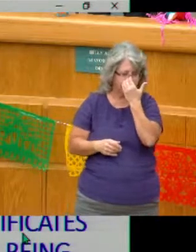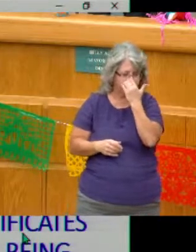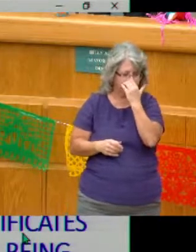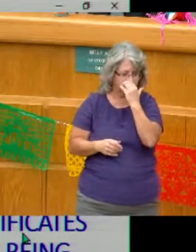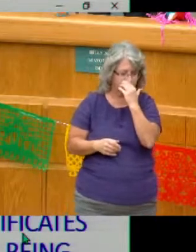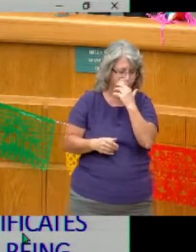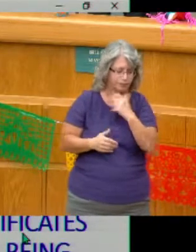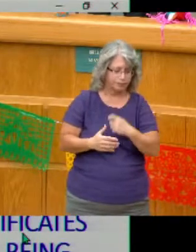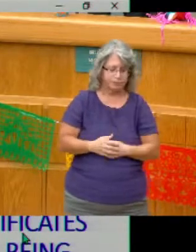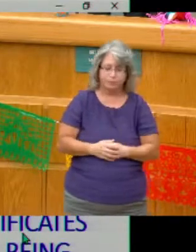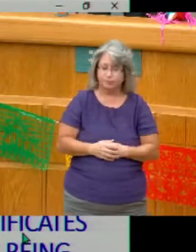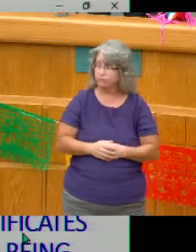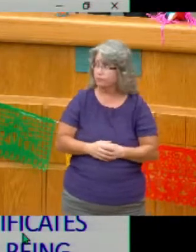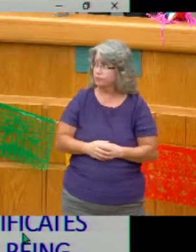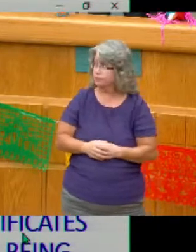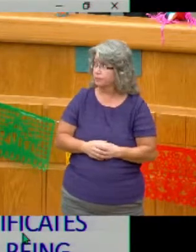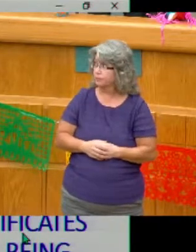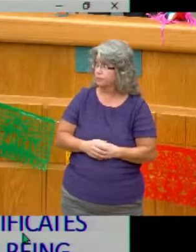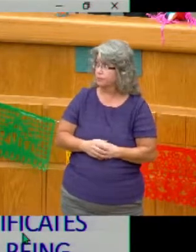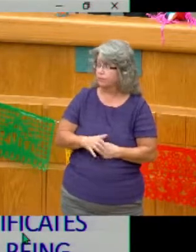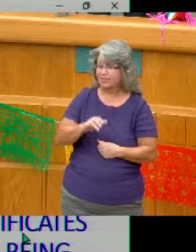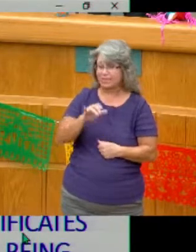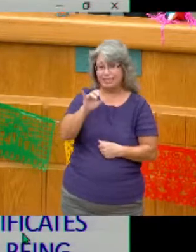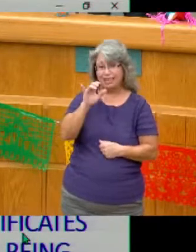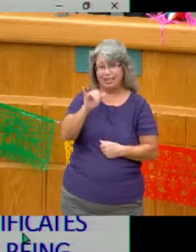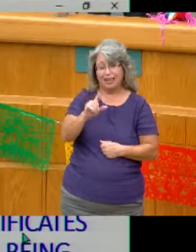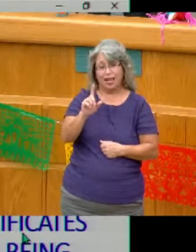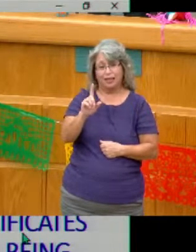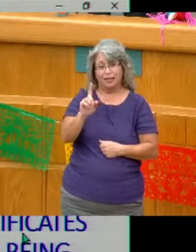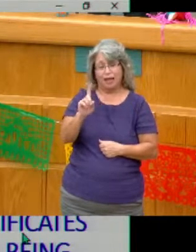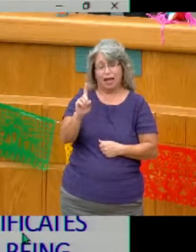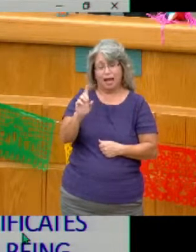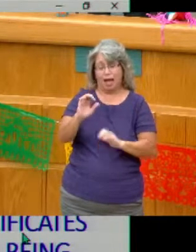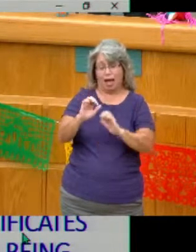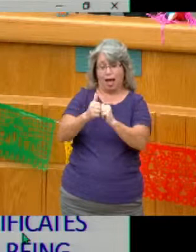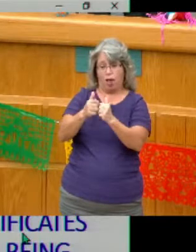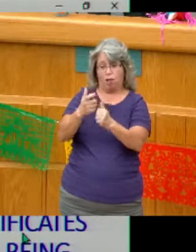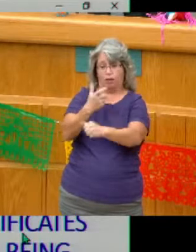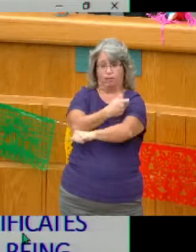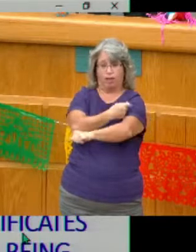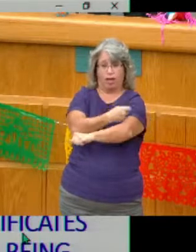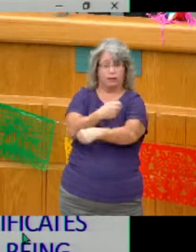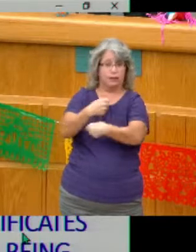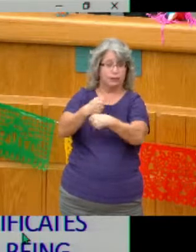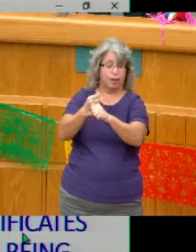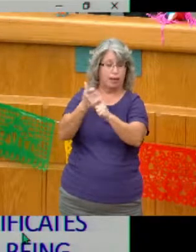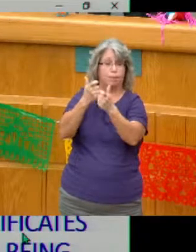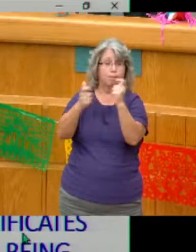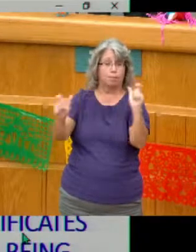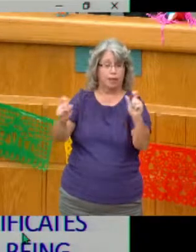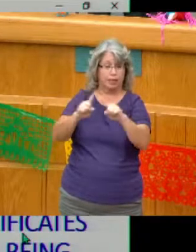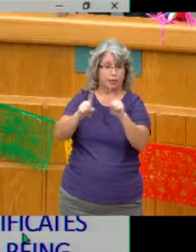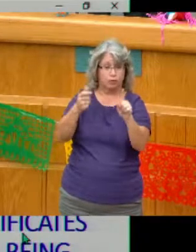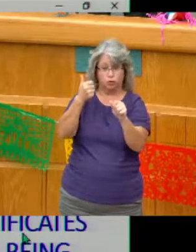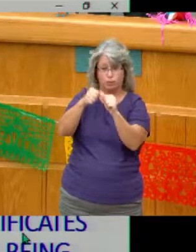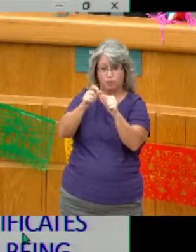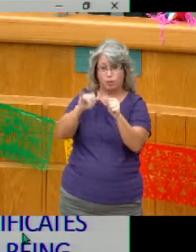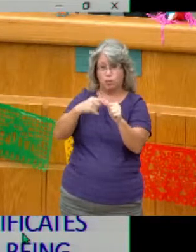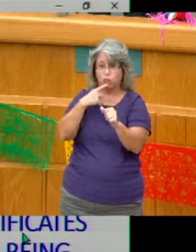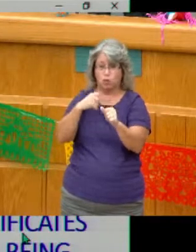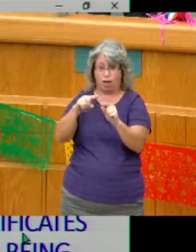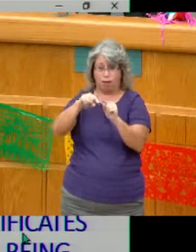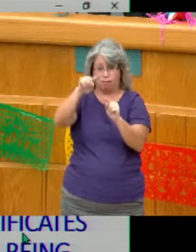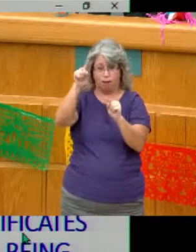the vaccines made the biggest difference, by the way. Remember, this red line is if we did not have vaccines, we would have